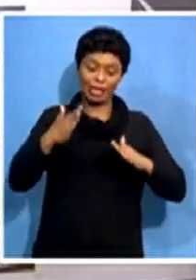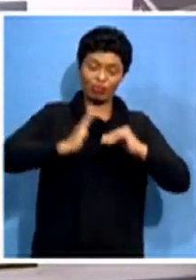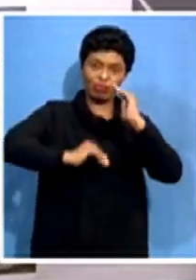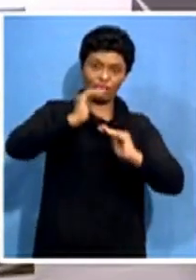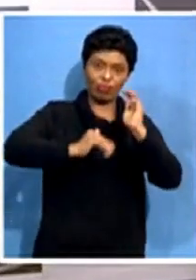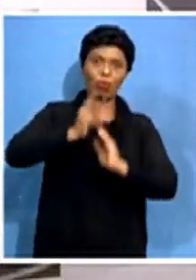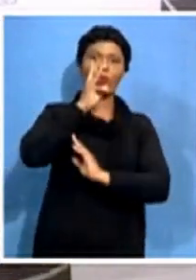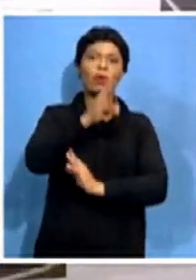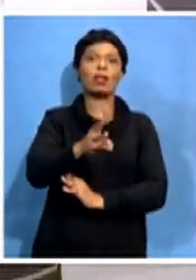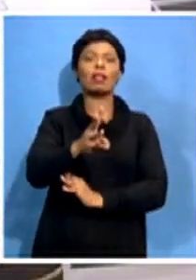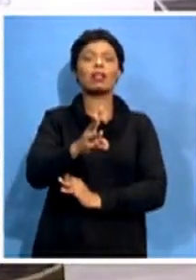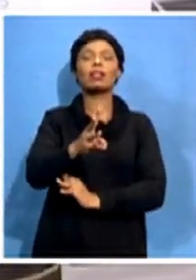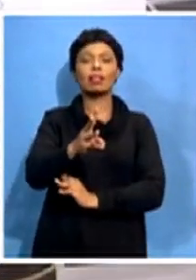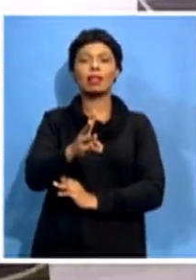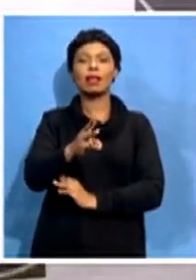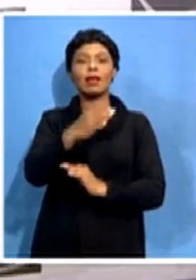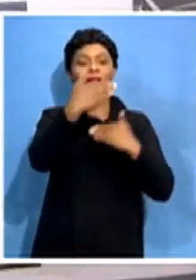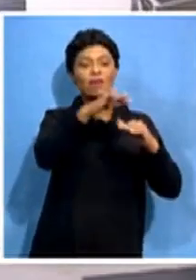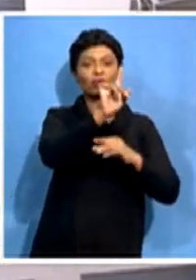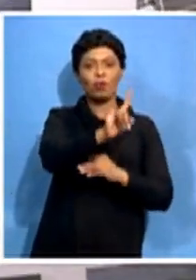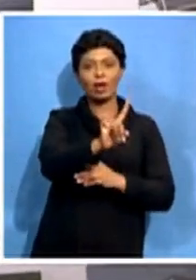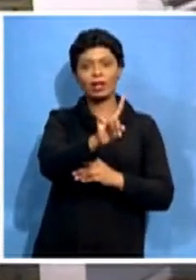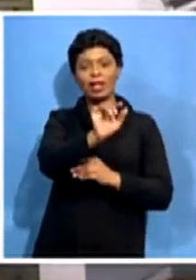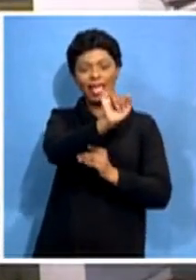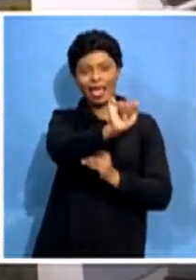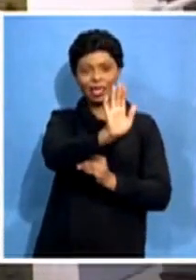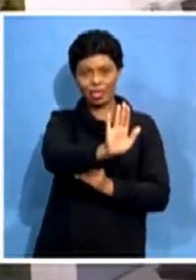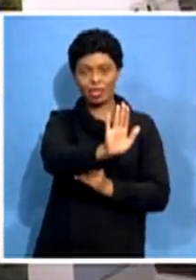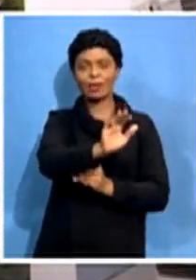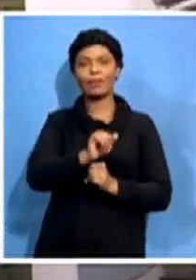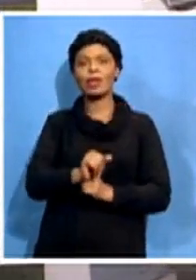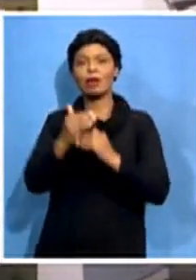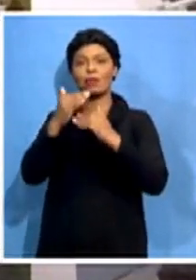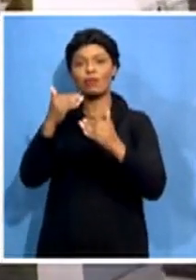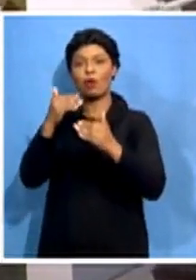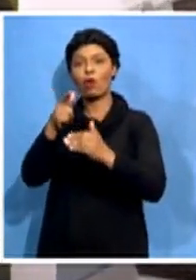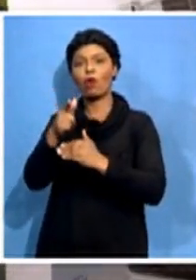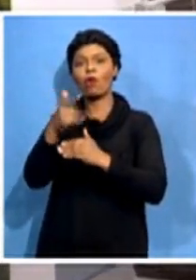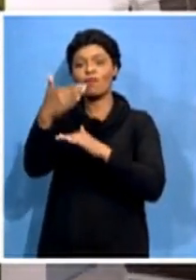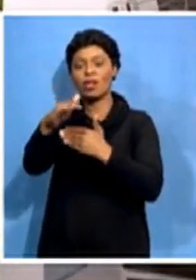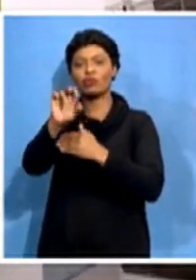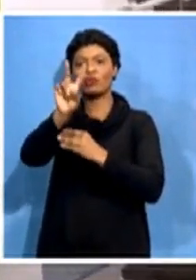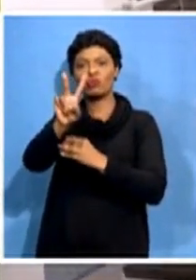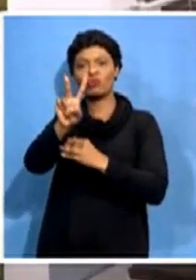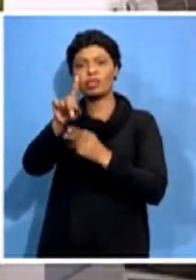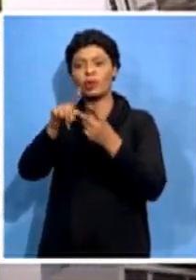and 1A. Before we get to phase 2 and 3, those figures will become available at the appropriate